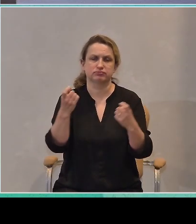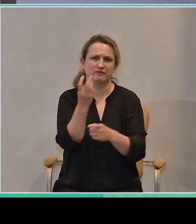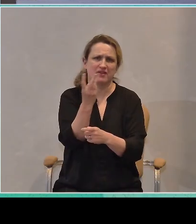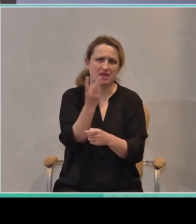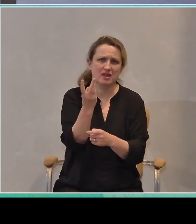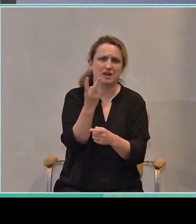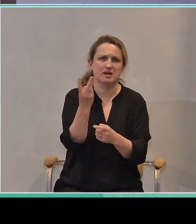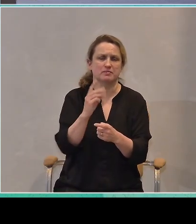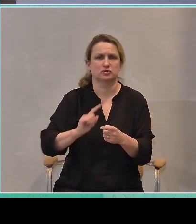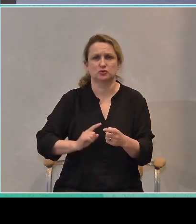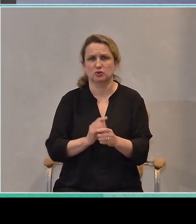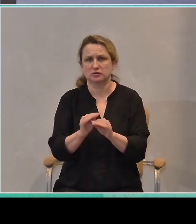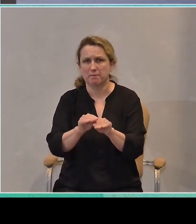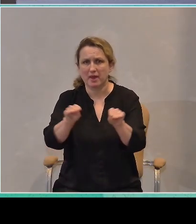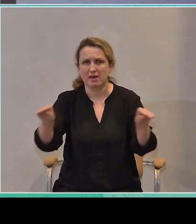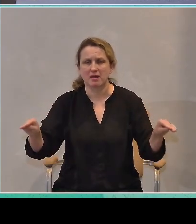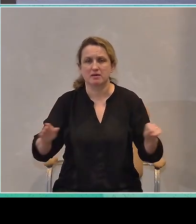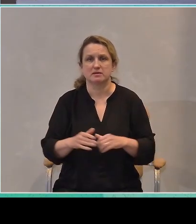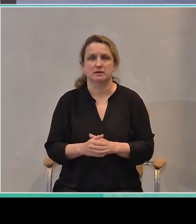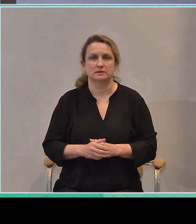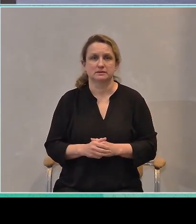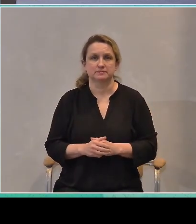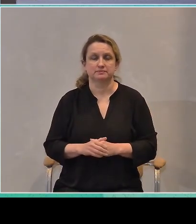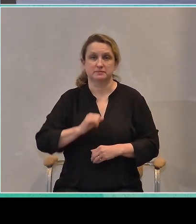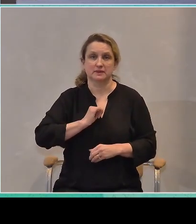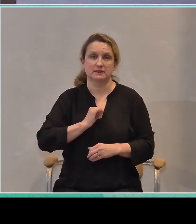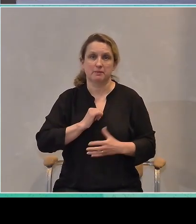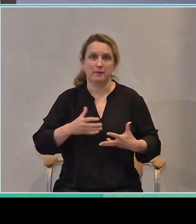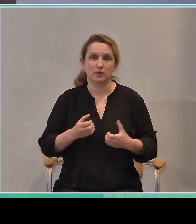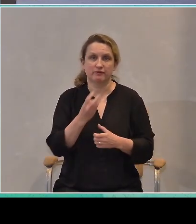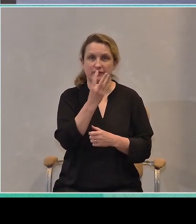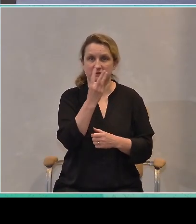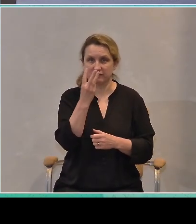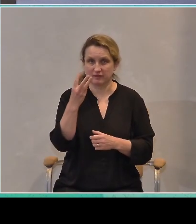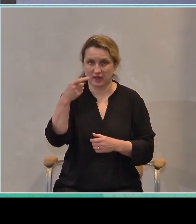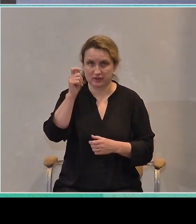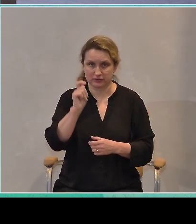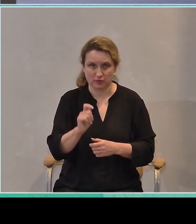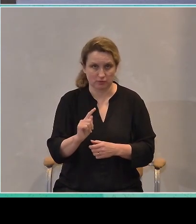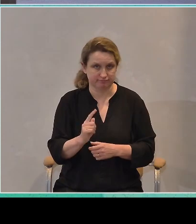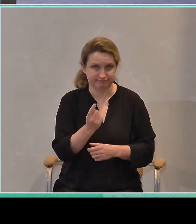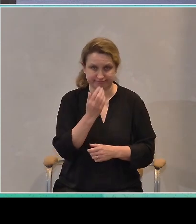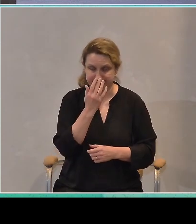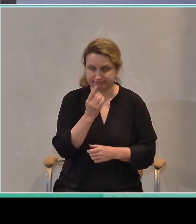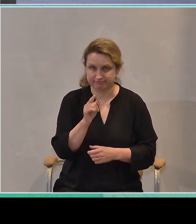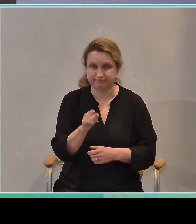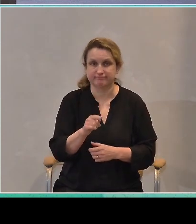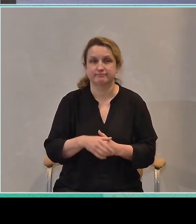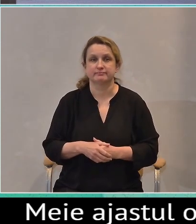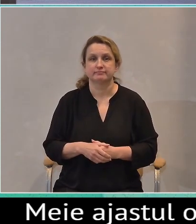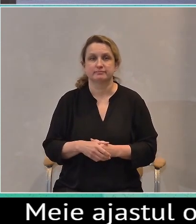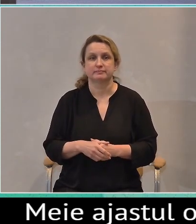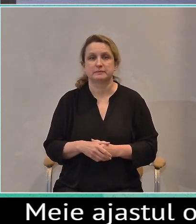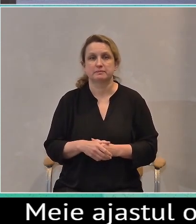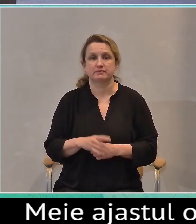In an online era, it is important to have our information freely accessible online and on social media. We started out